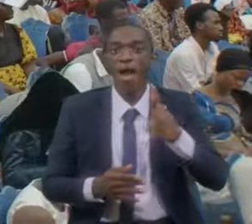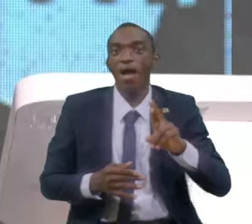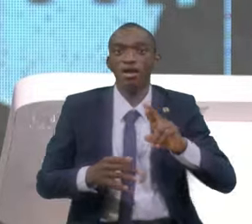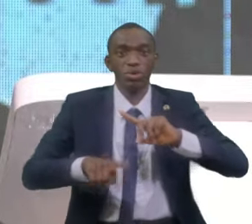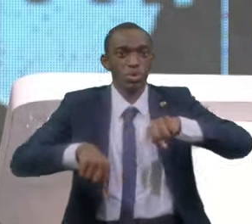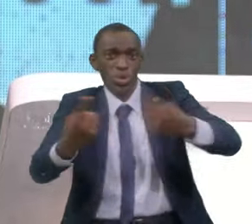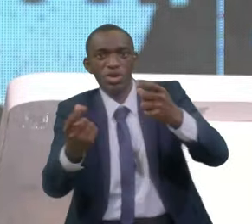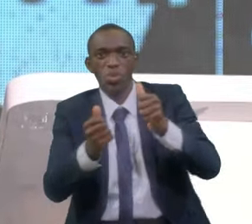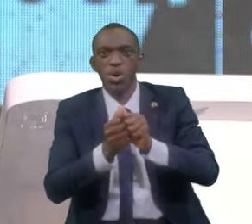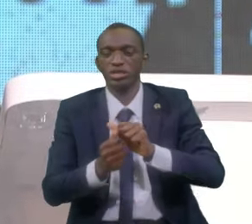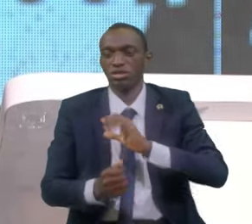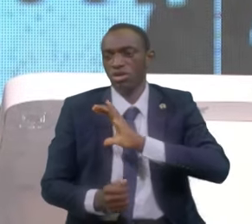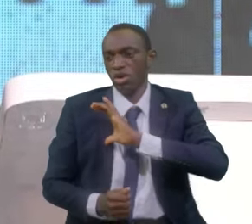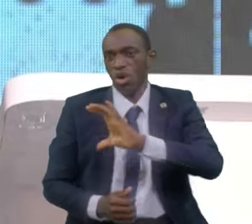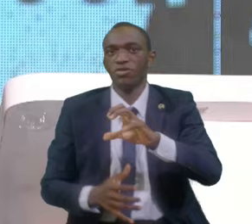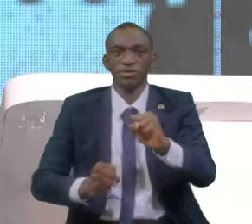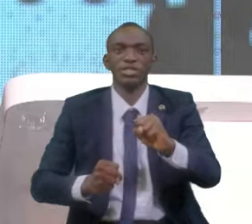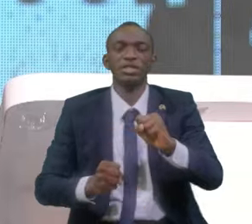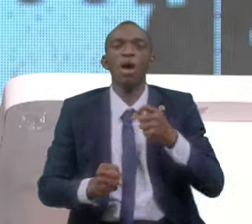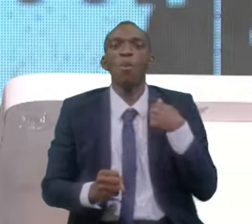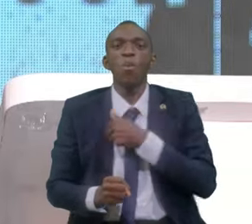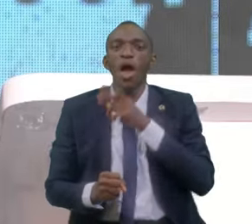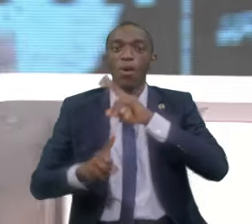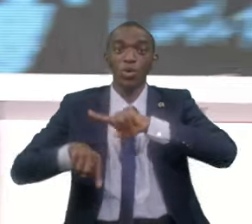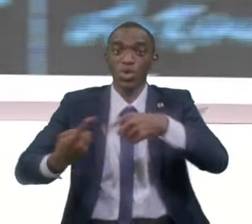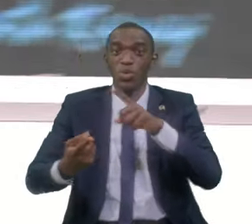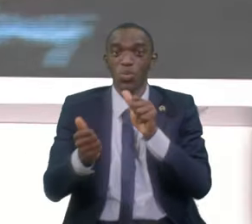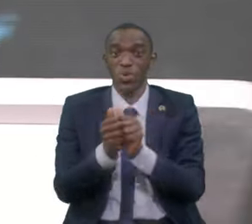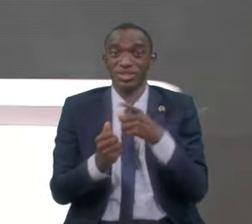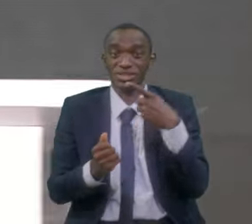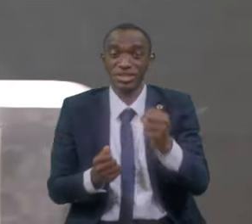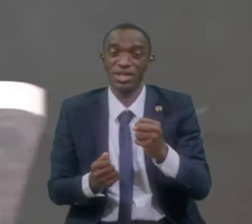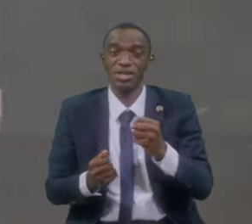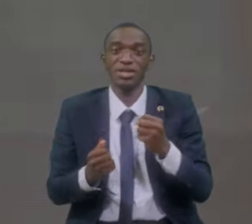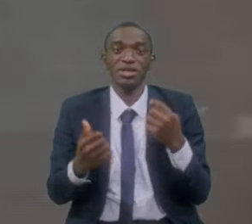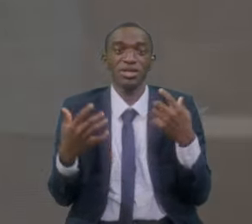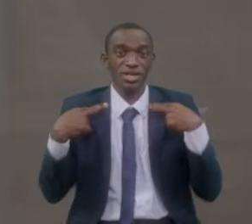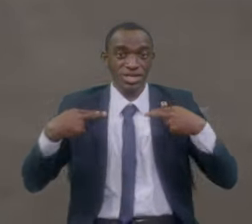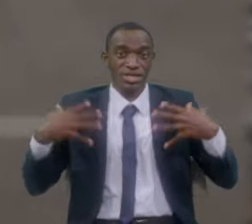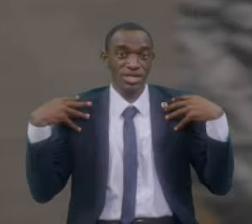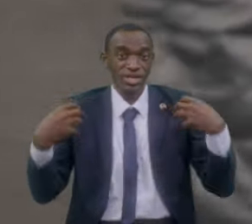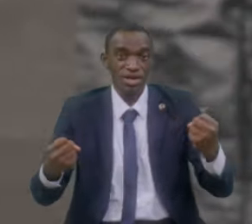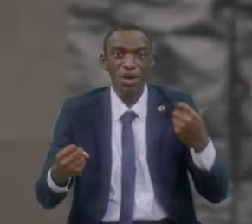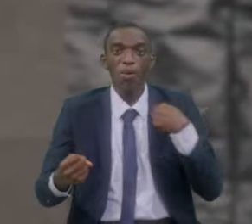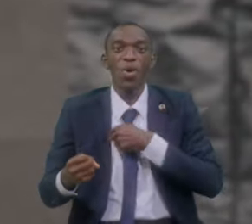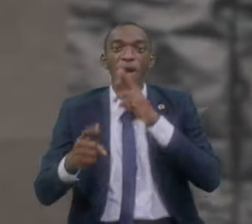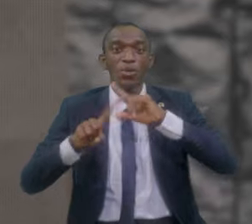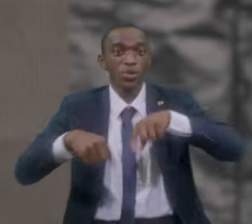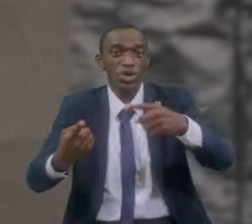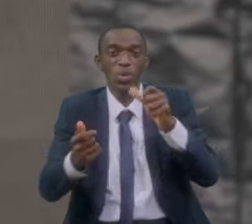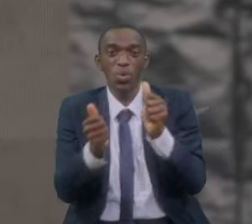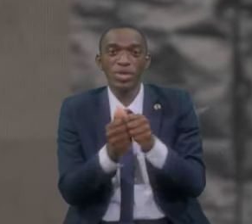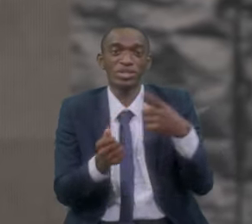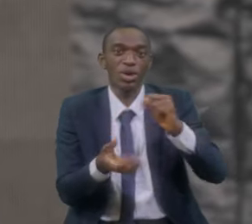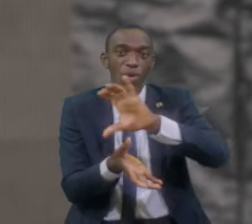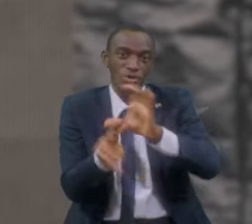confidence. We're going with the kill. We're going with the conversion. We're